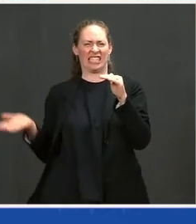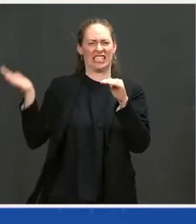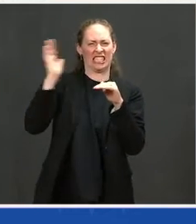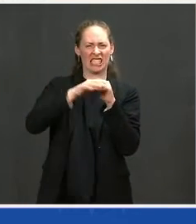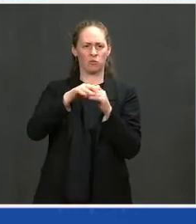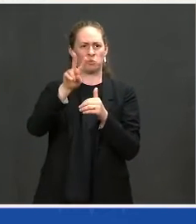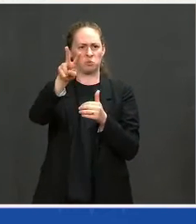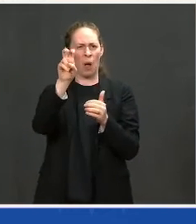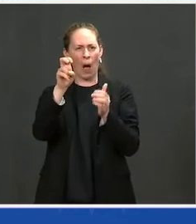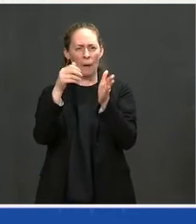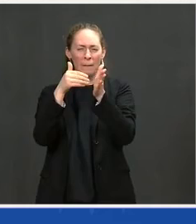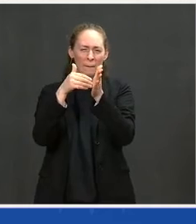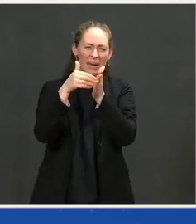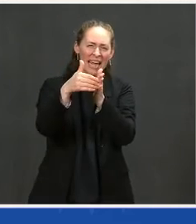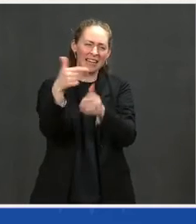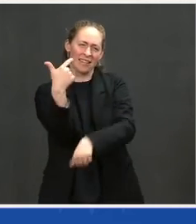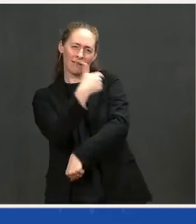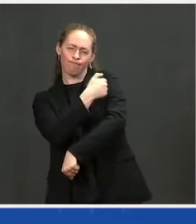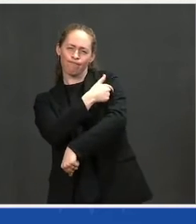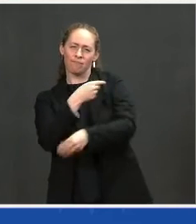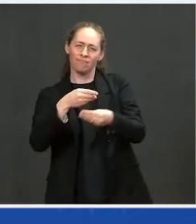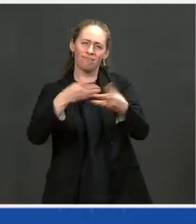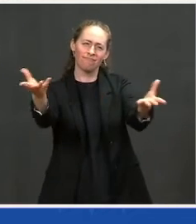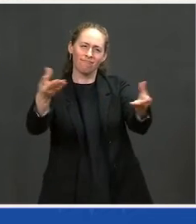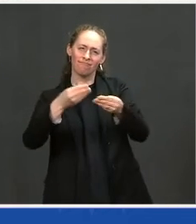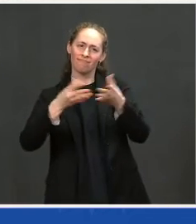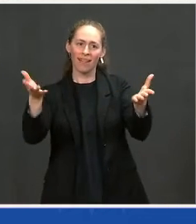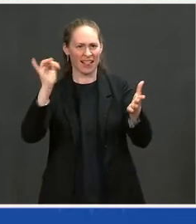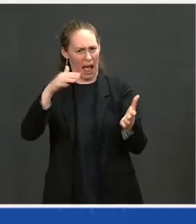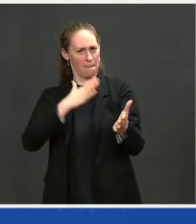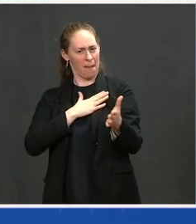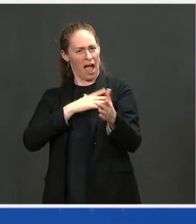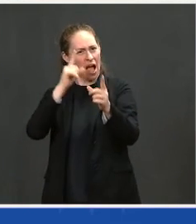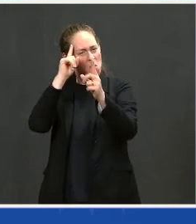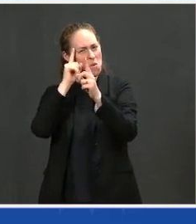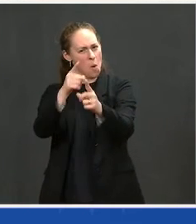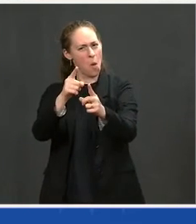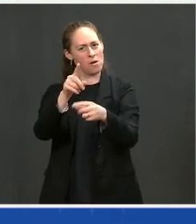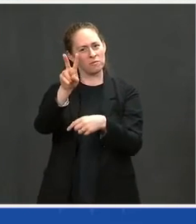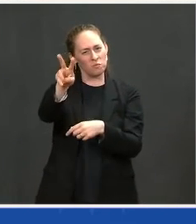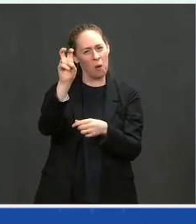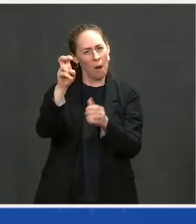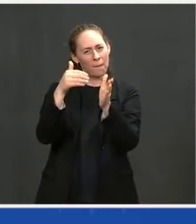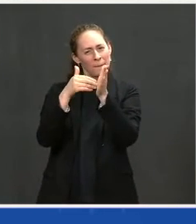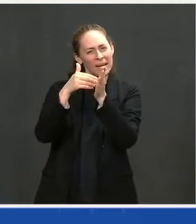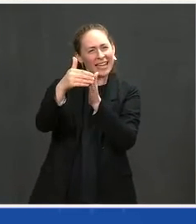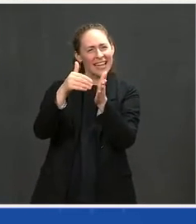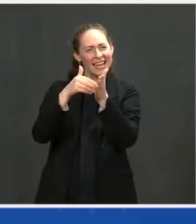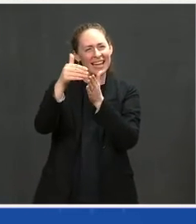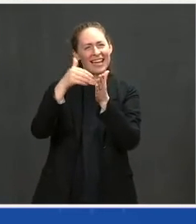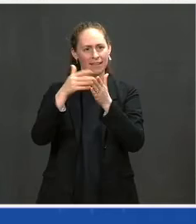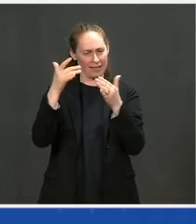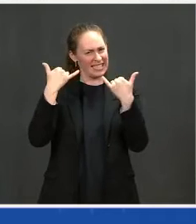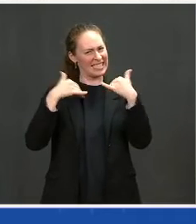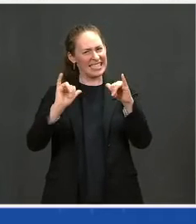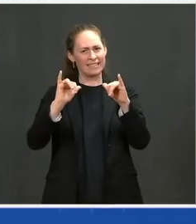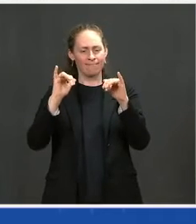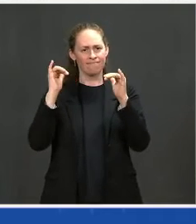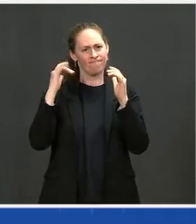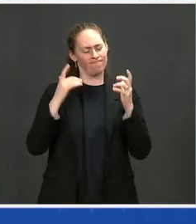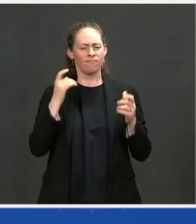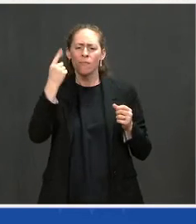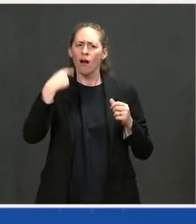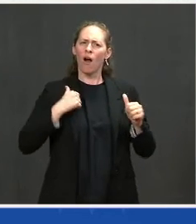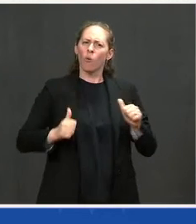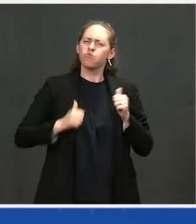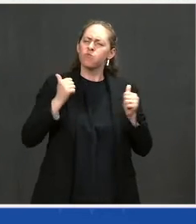arms. That's right, 200 million shots in 100 days. I know it's ambitious, twice our